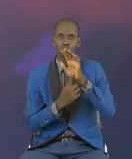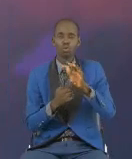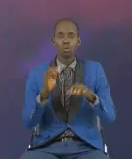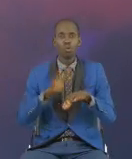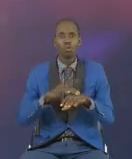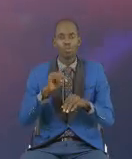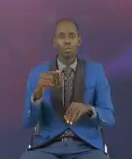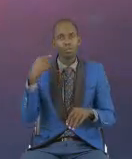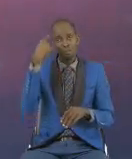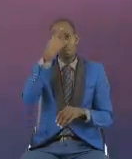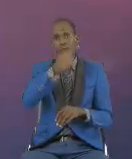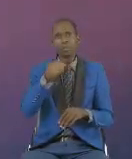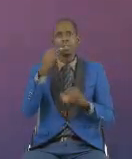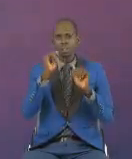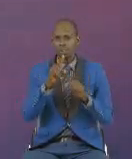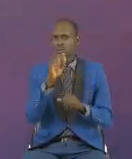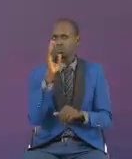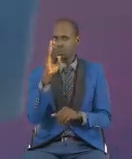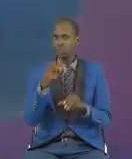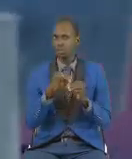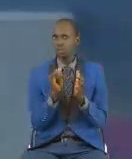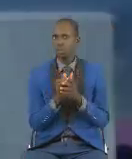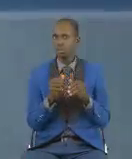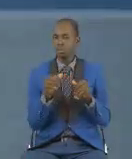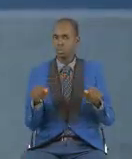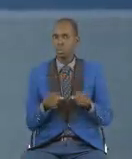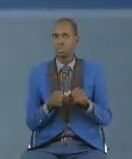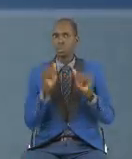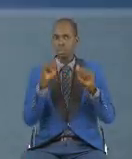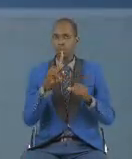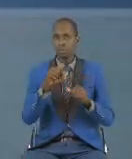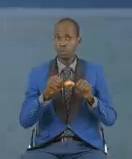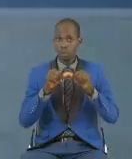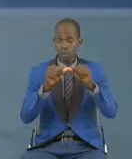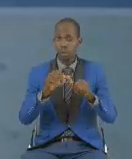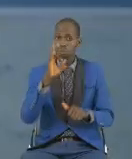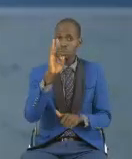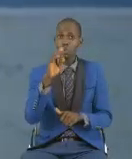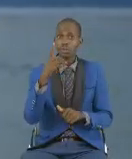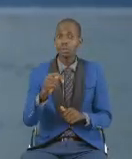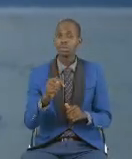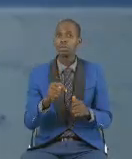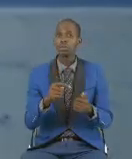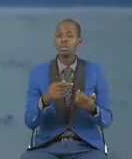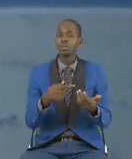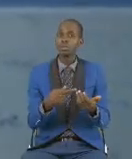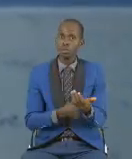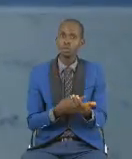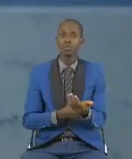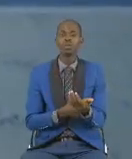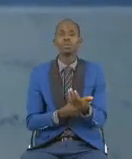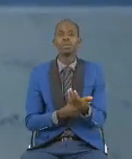faces. Can you minister in that condition? Can you still preach the gospel and proclaim the